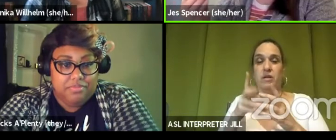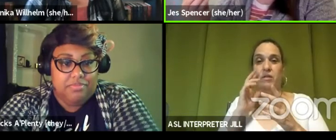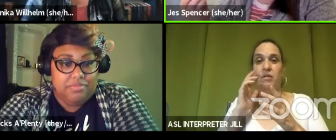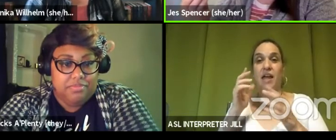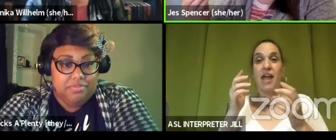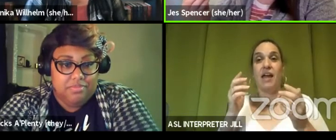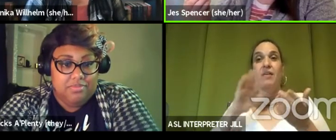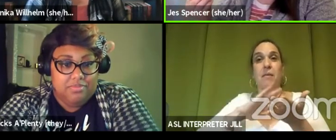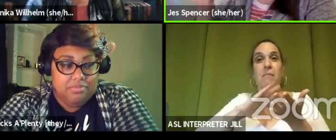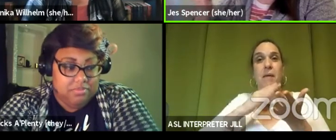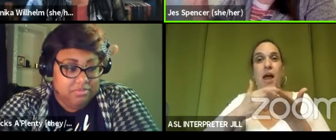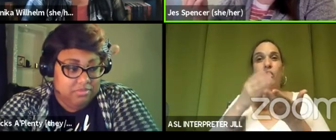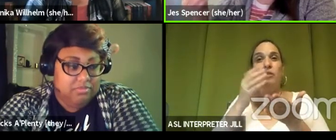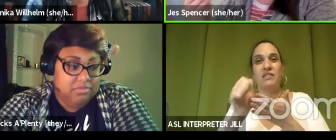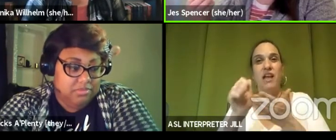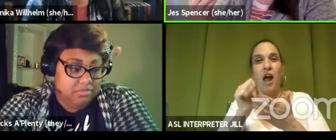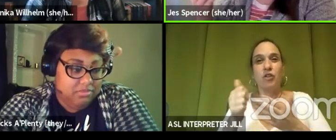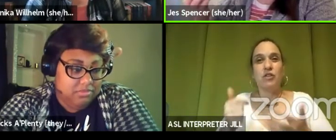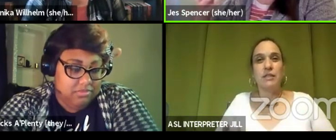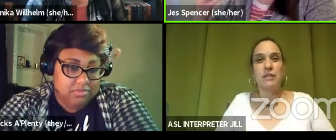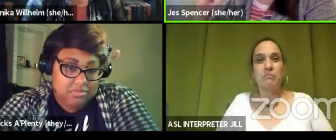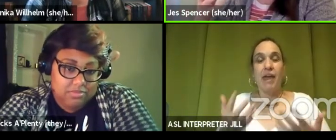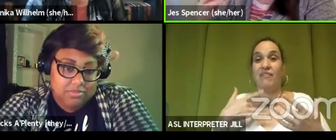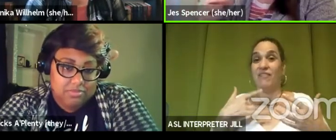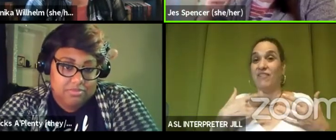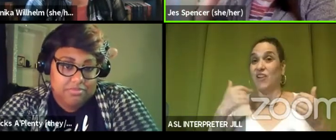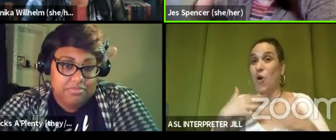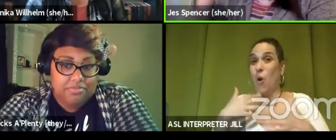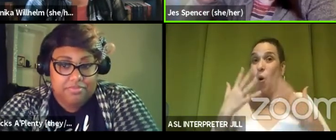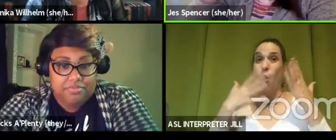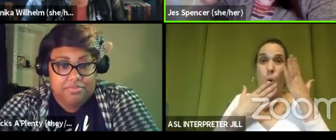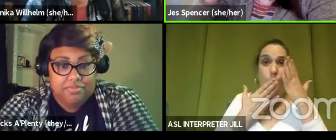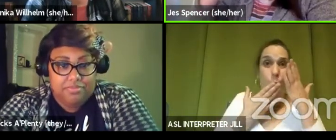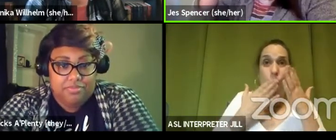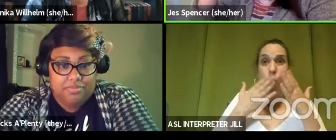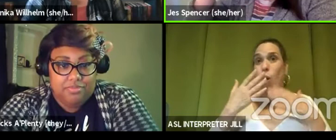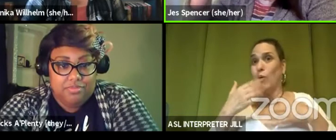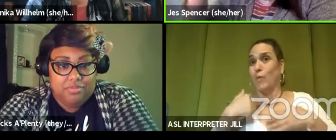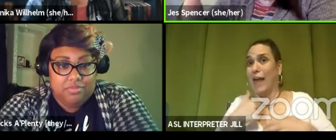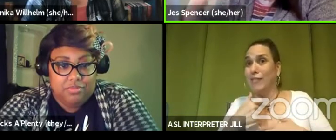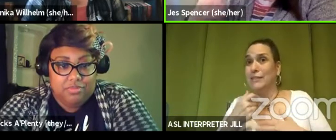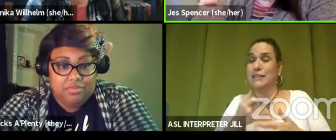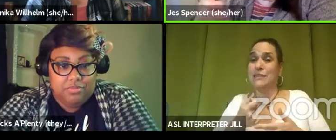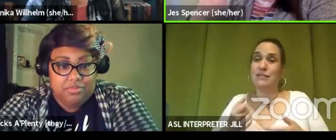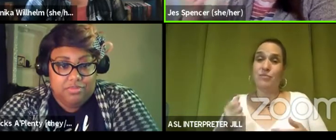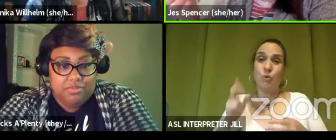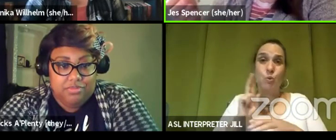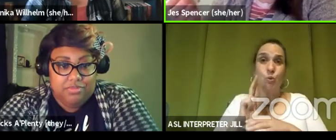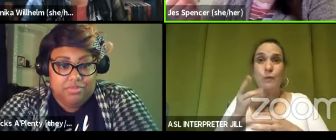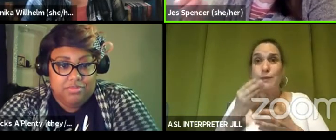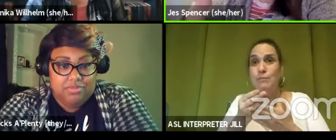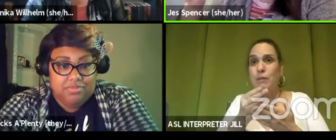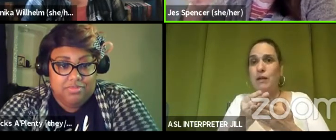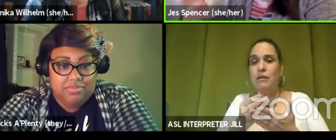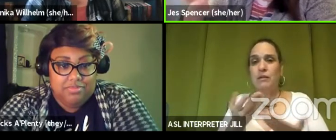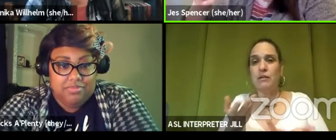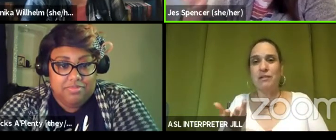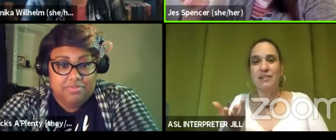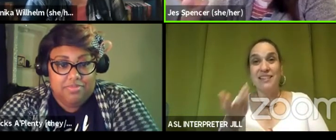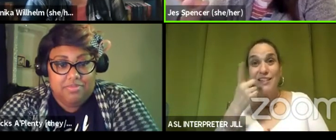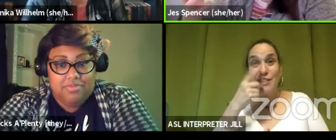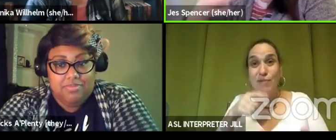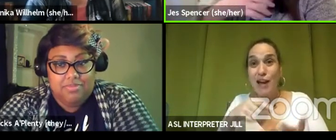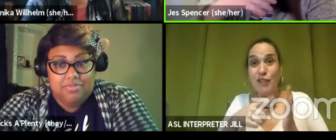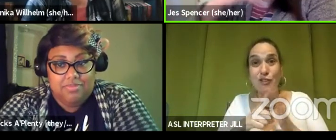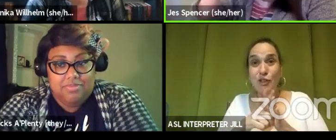spend and that fear of like, oh my gosh, but we have to build the money. And the idea of like, can you just show up with a banana? I